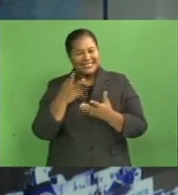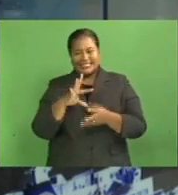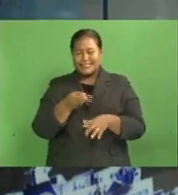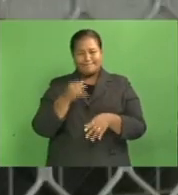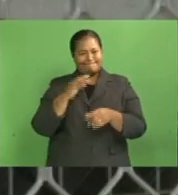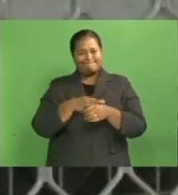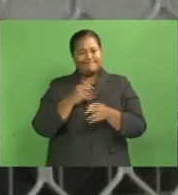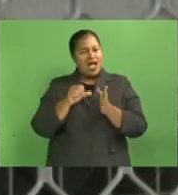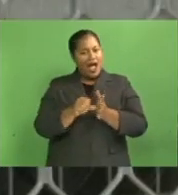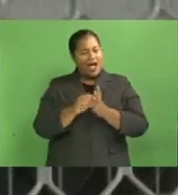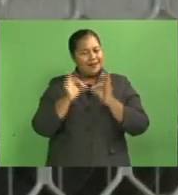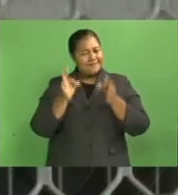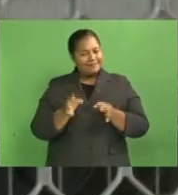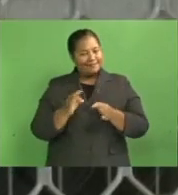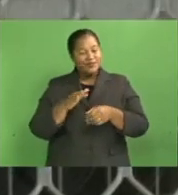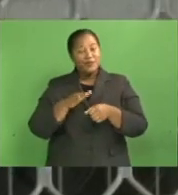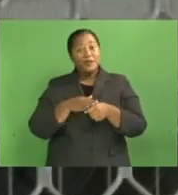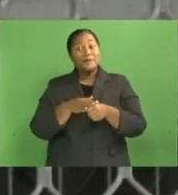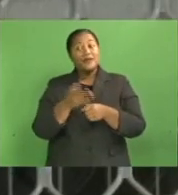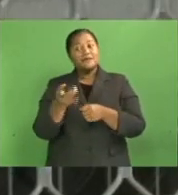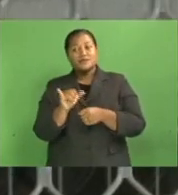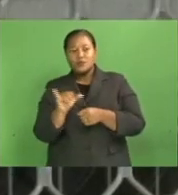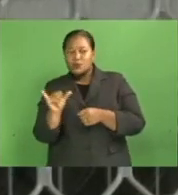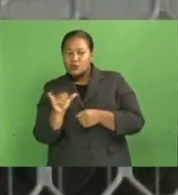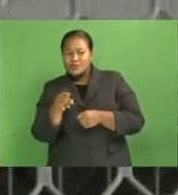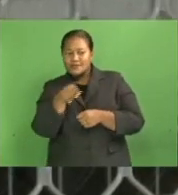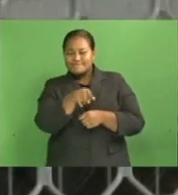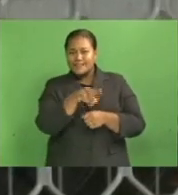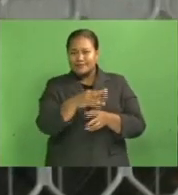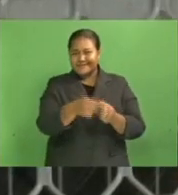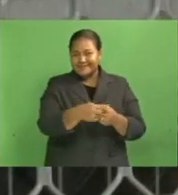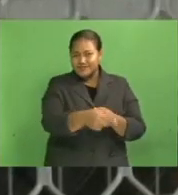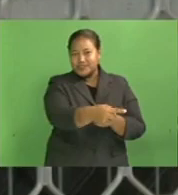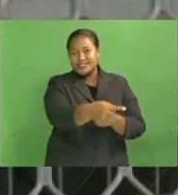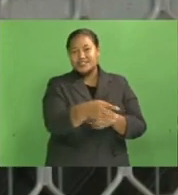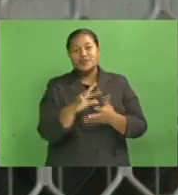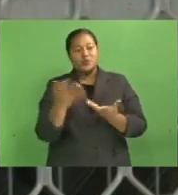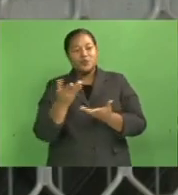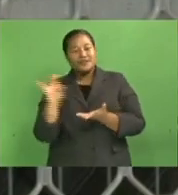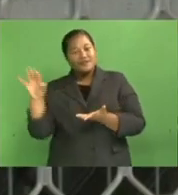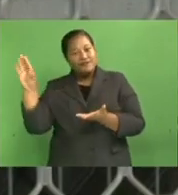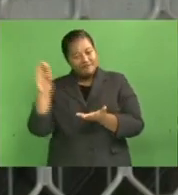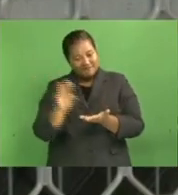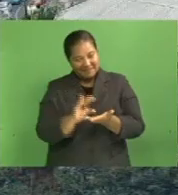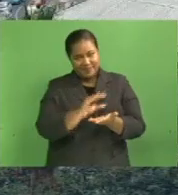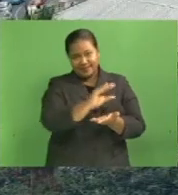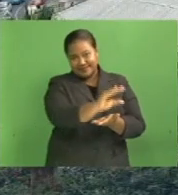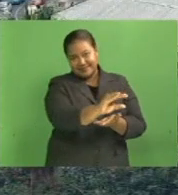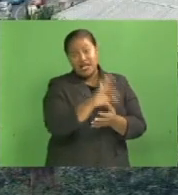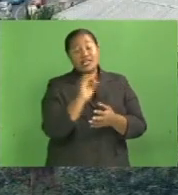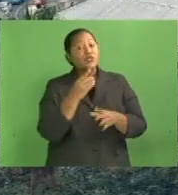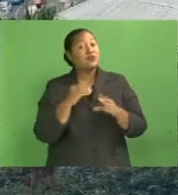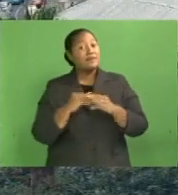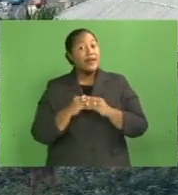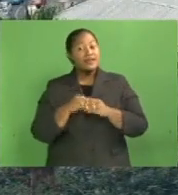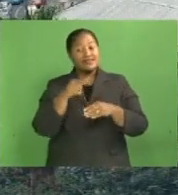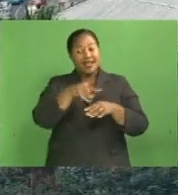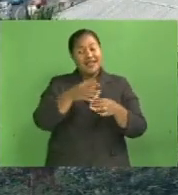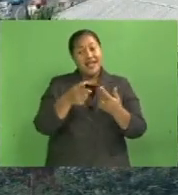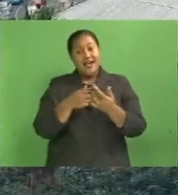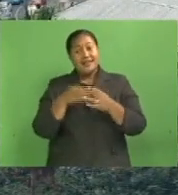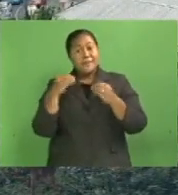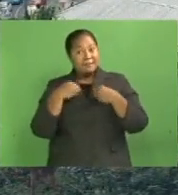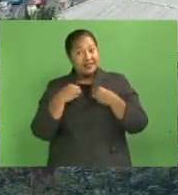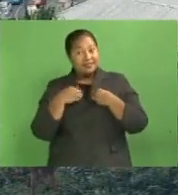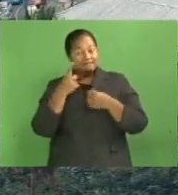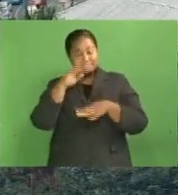be made about which initiatives can be maintained and where the funding will come from. The banking sector and businesses are hoping